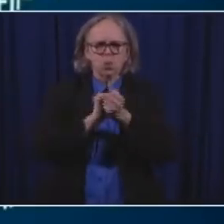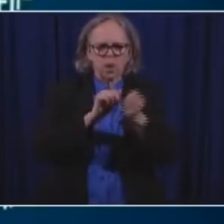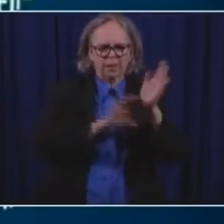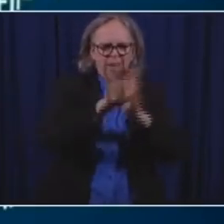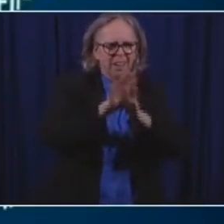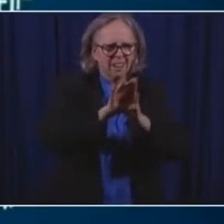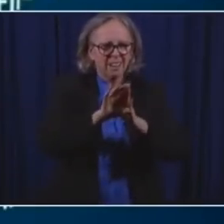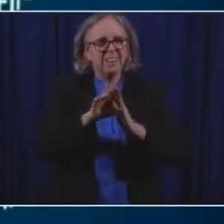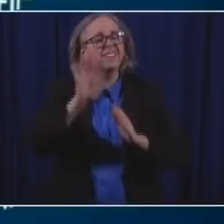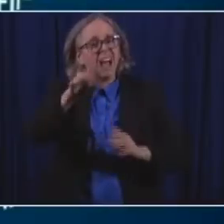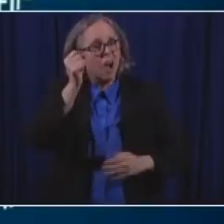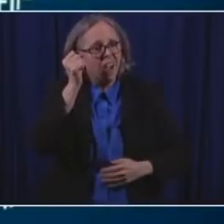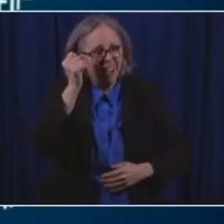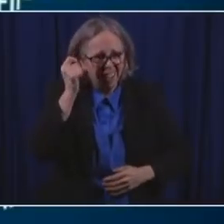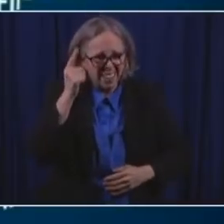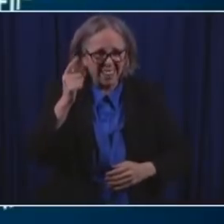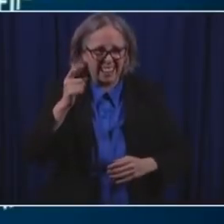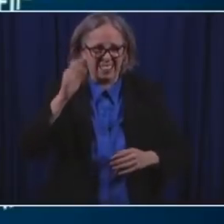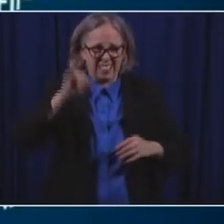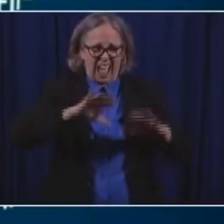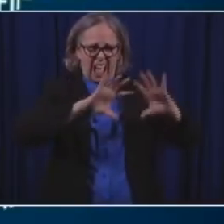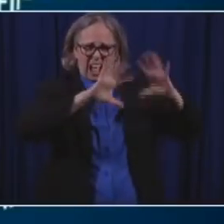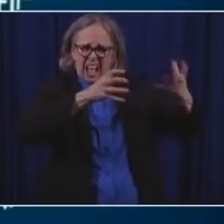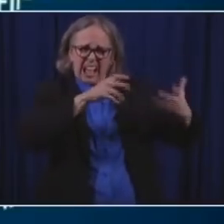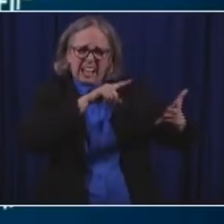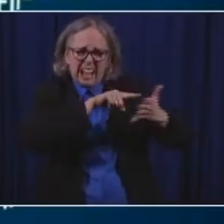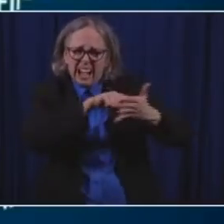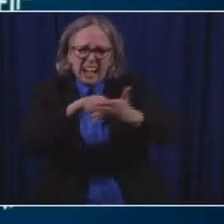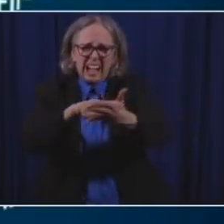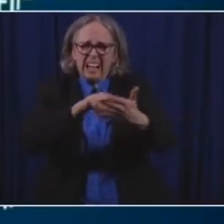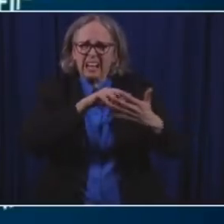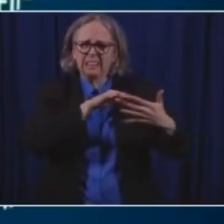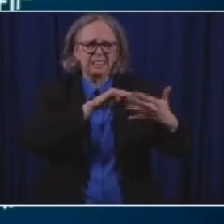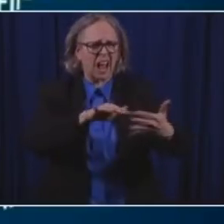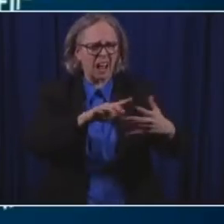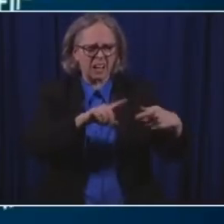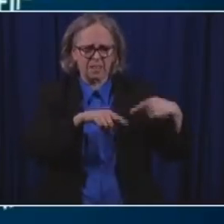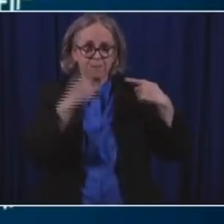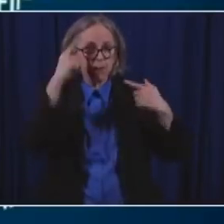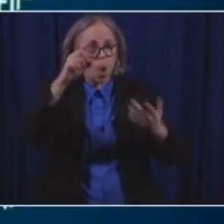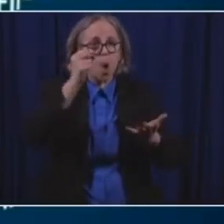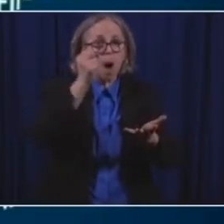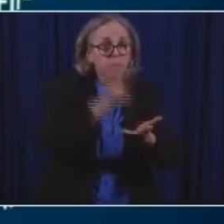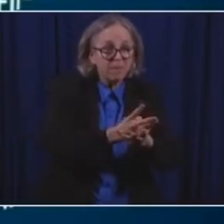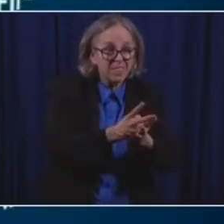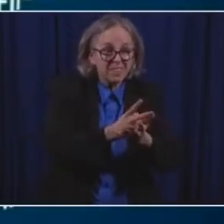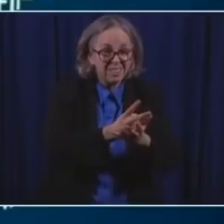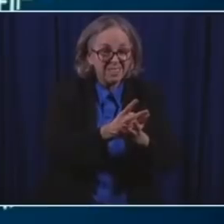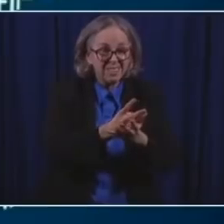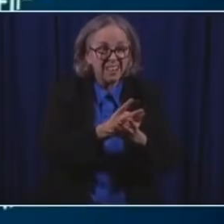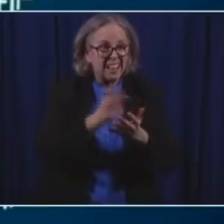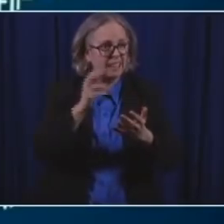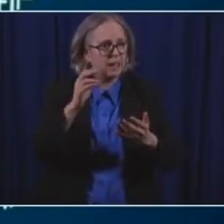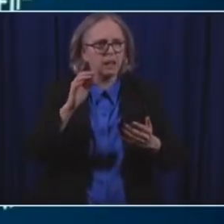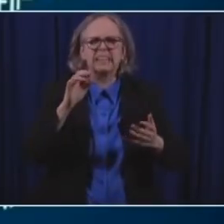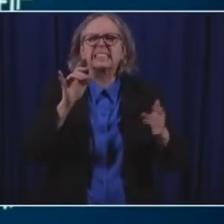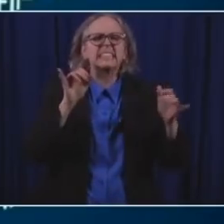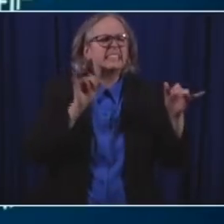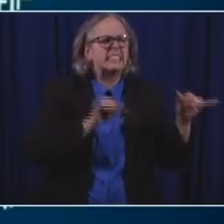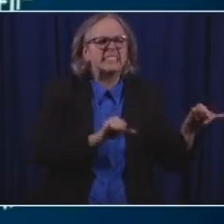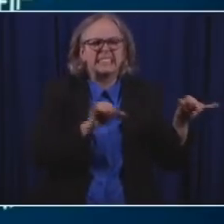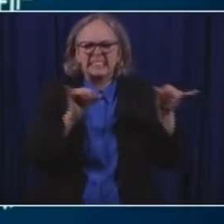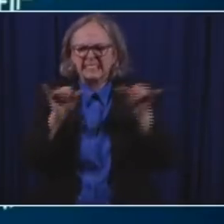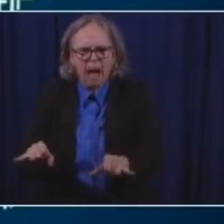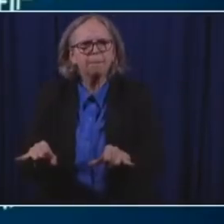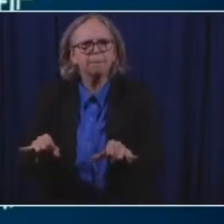the way the studies are done for approval of these vaccines is the exact same way that we have